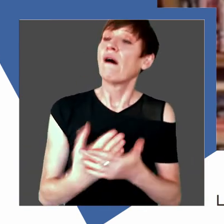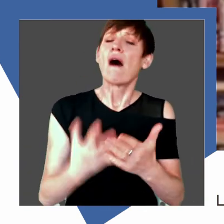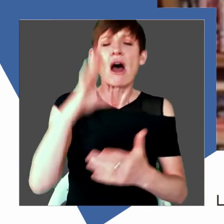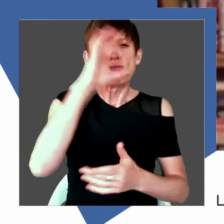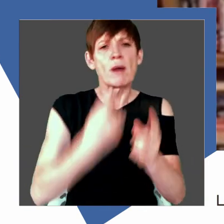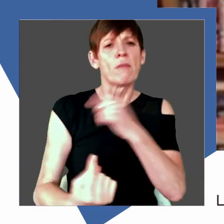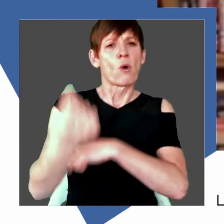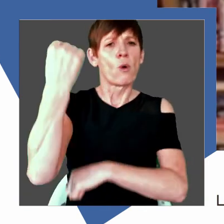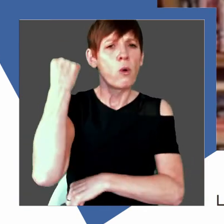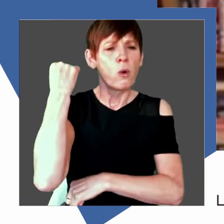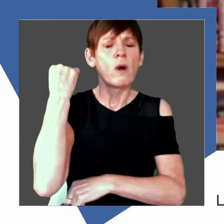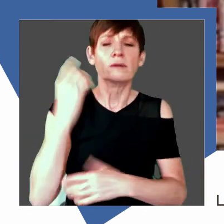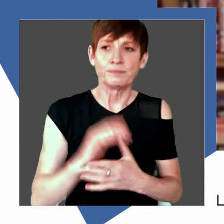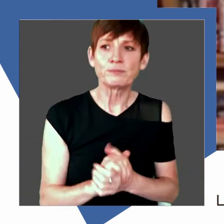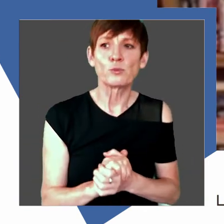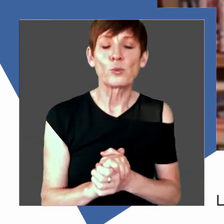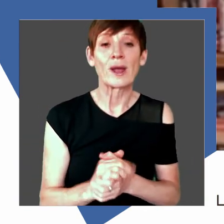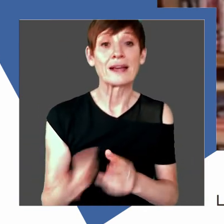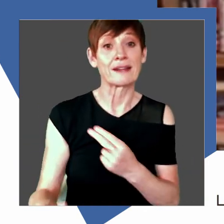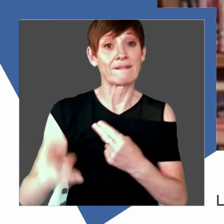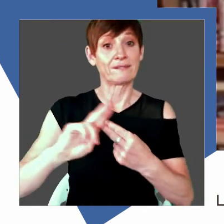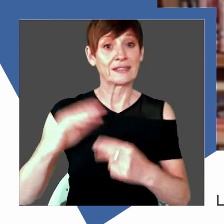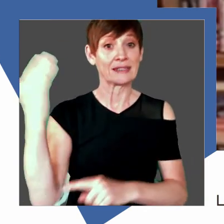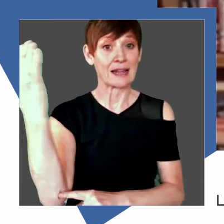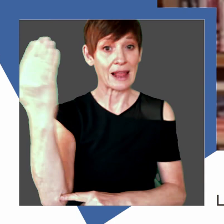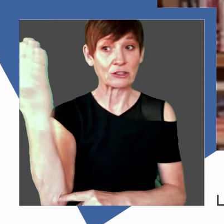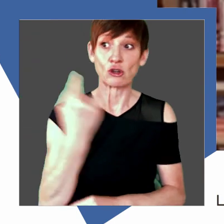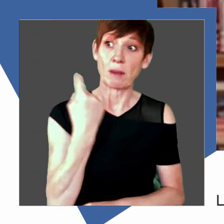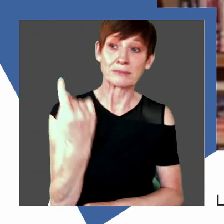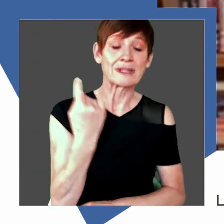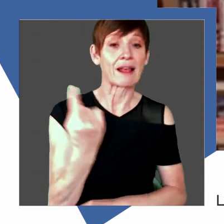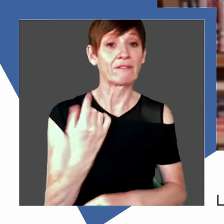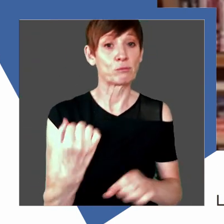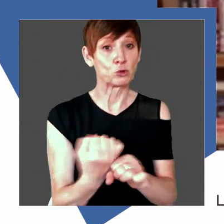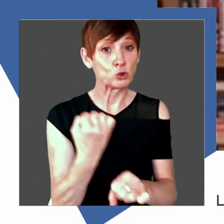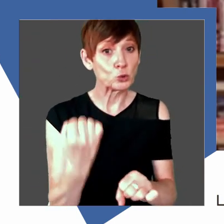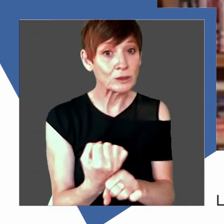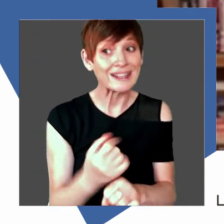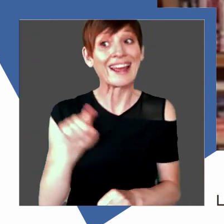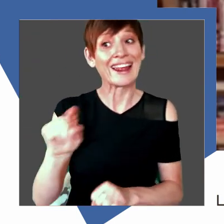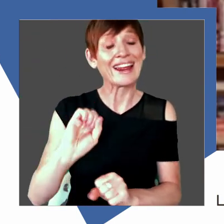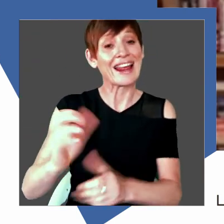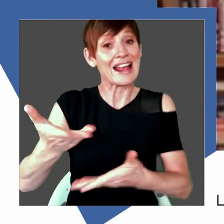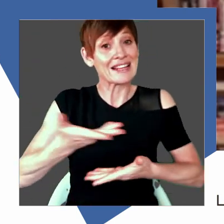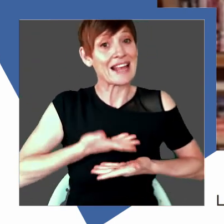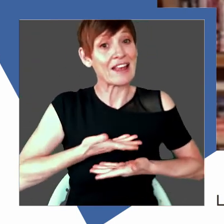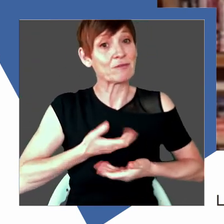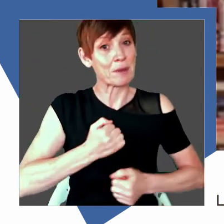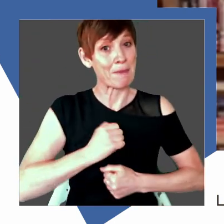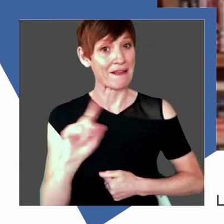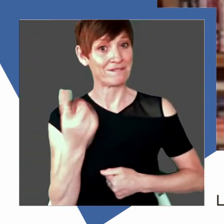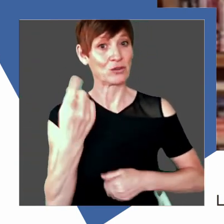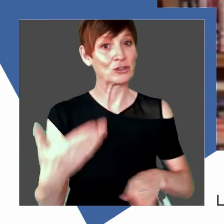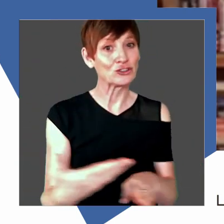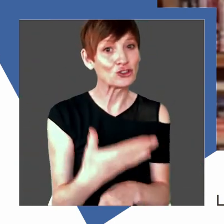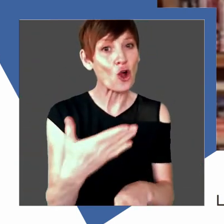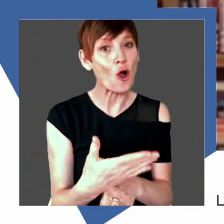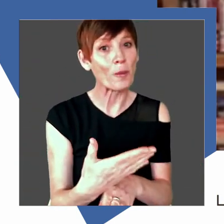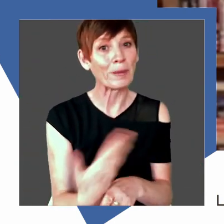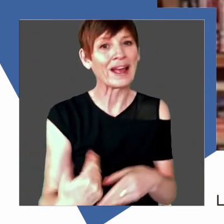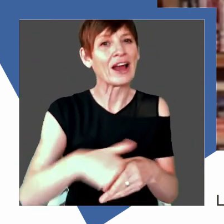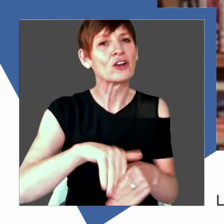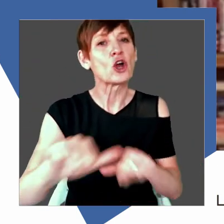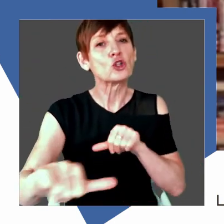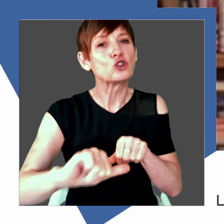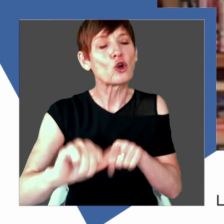at the School of Art, and he was a producer, and he gave me a job on a short film that he